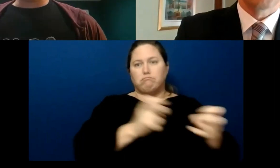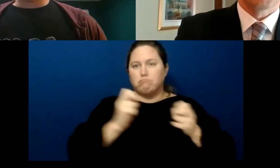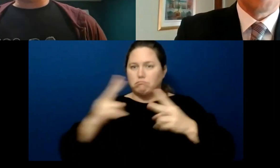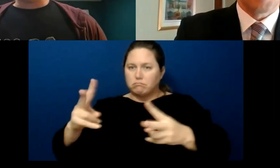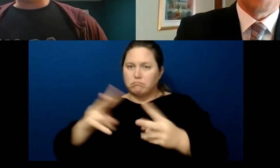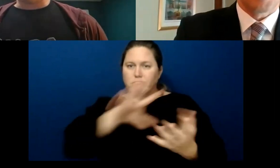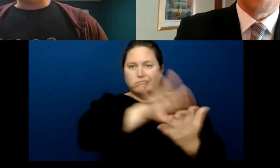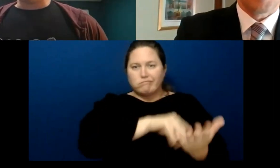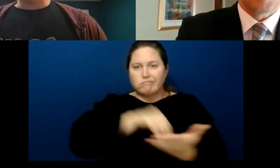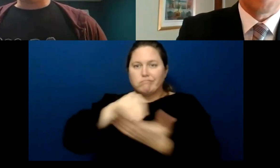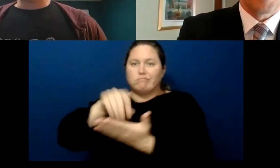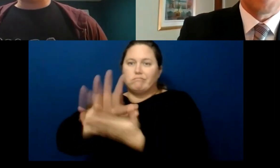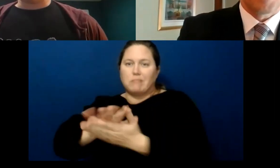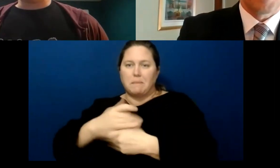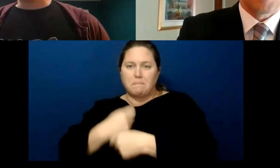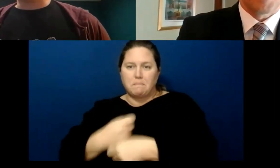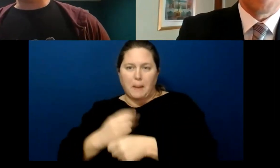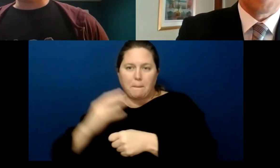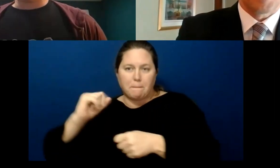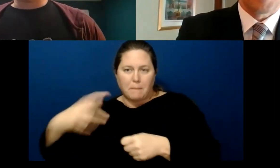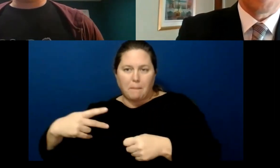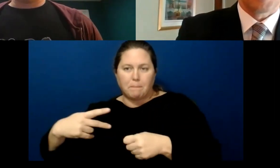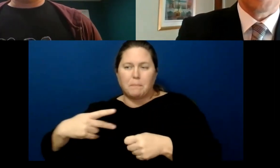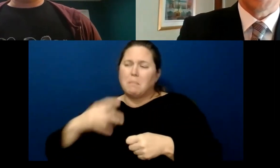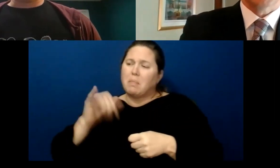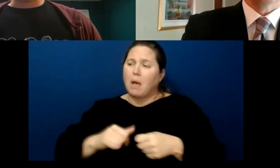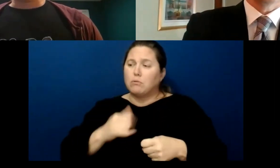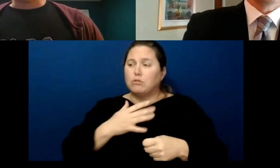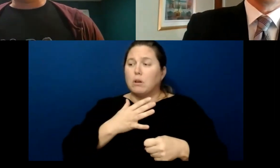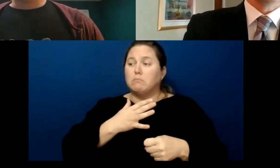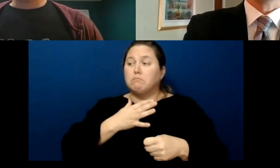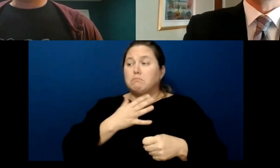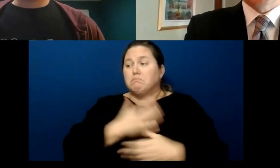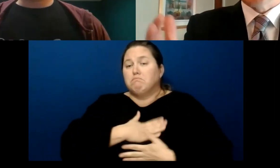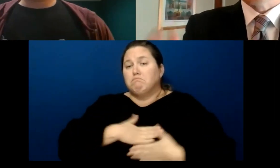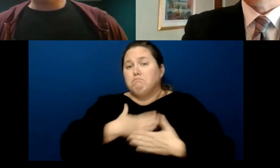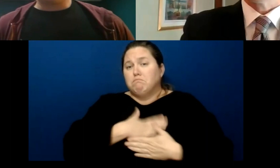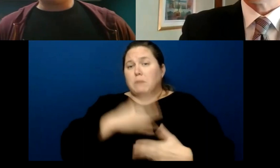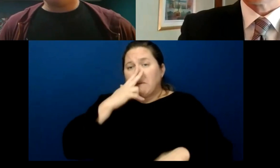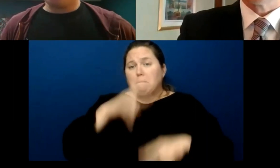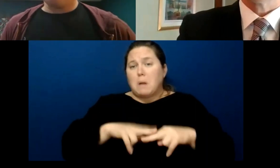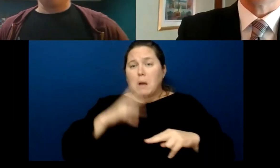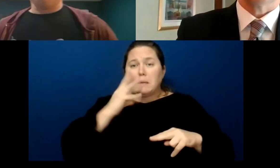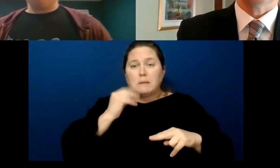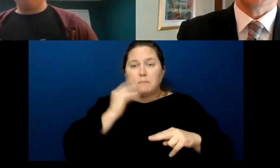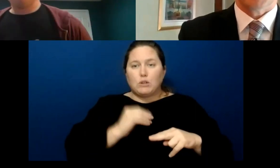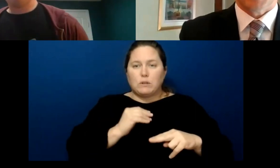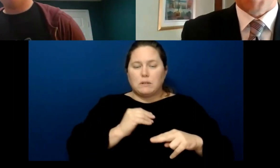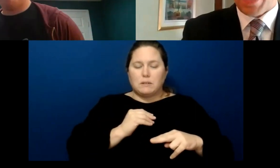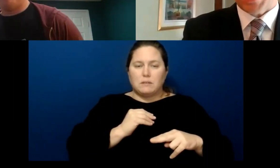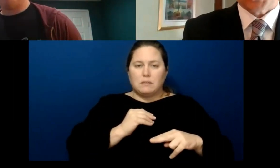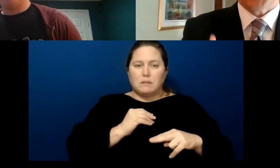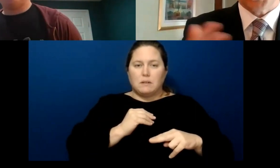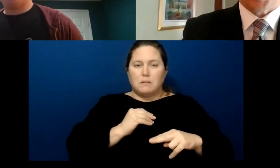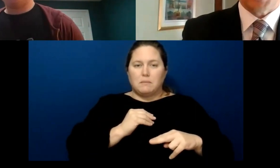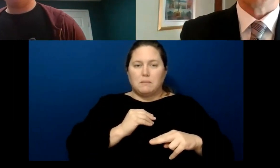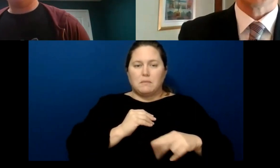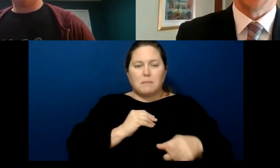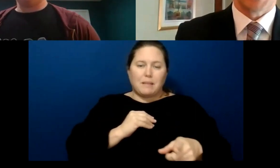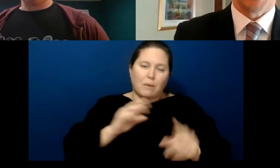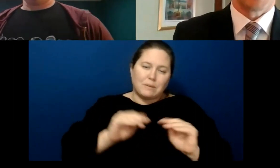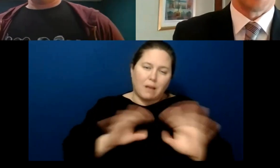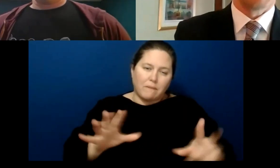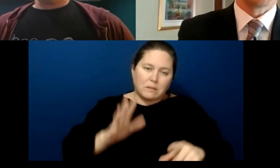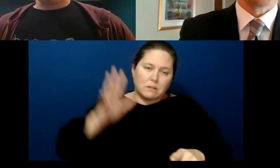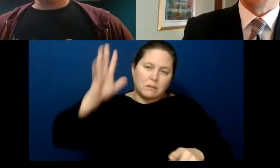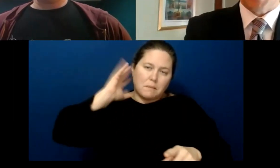a fun experience, even though it didn't necessarily directly lead to my career. Yeah, but it was clearly even back in school, you were